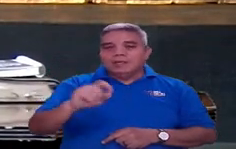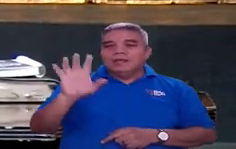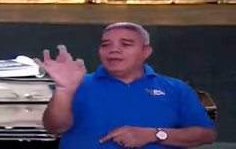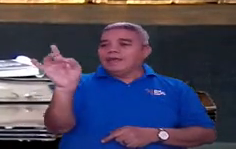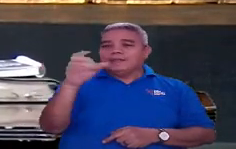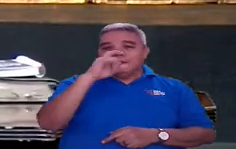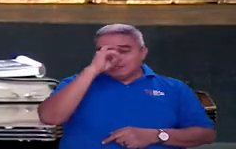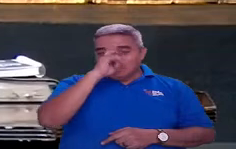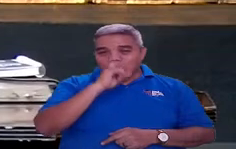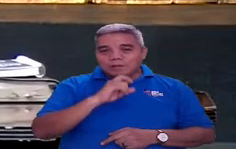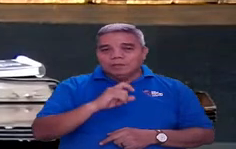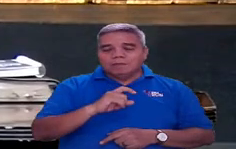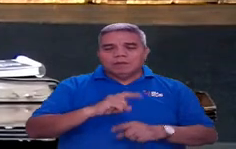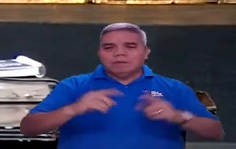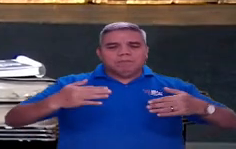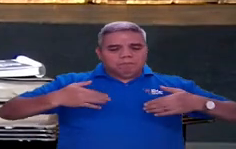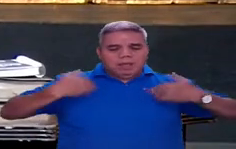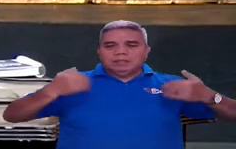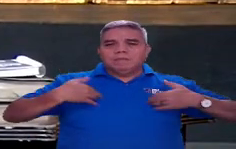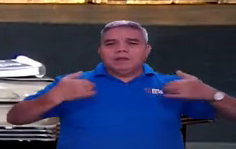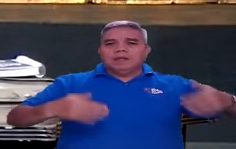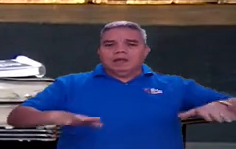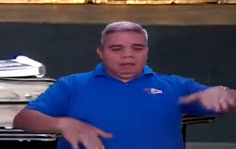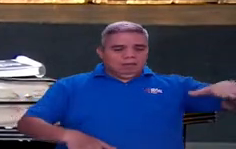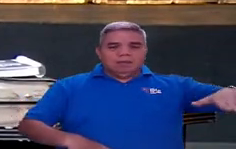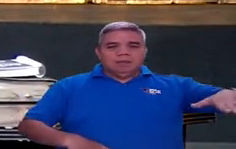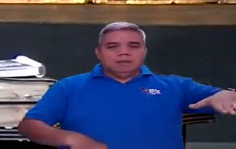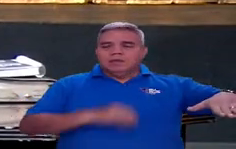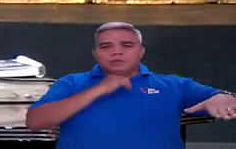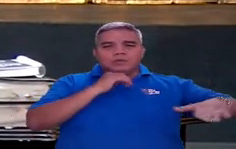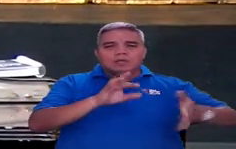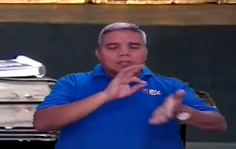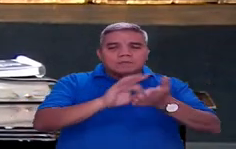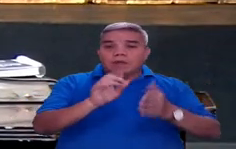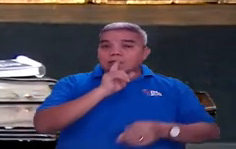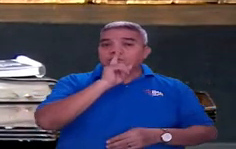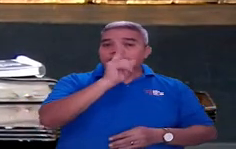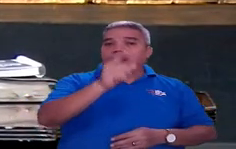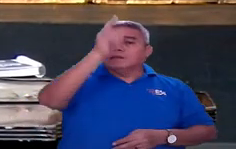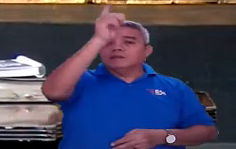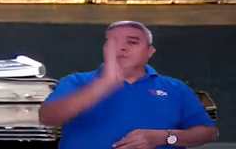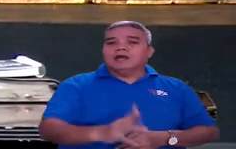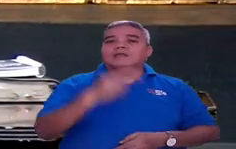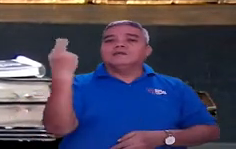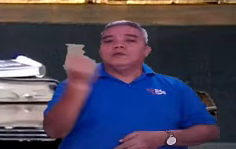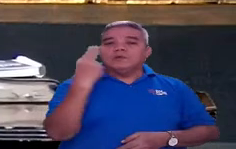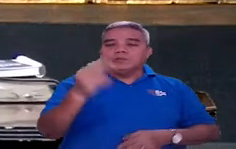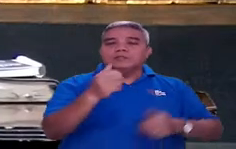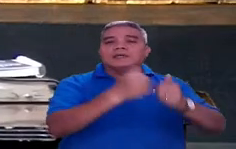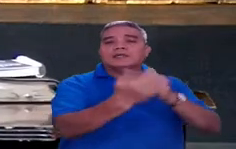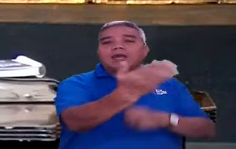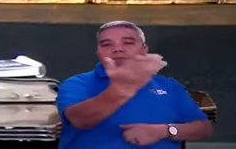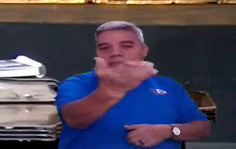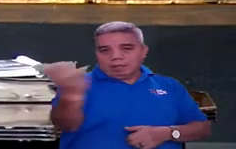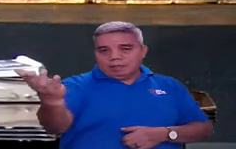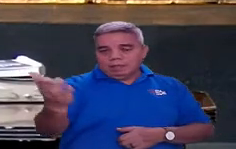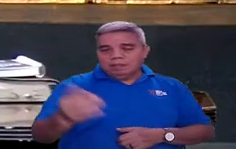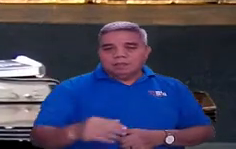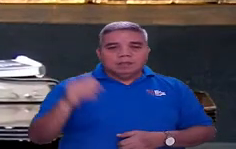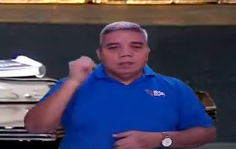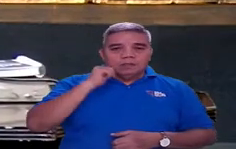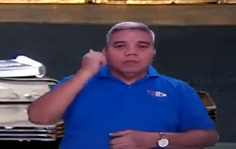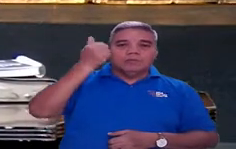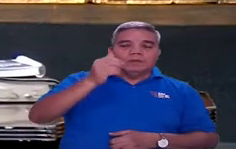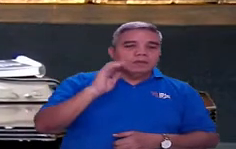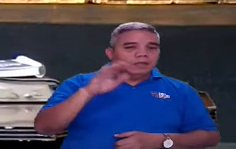old. Bata pa ba? You can never discount the fact that God uses everybody.